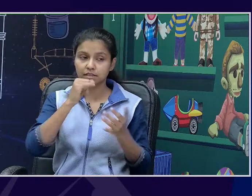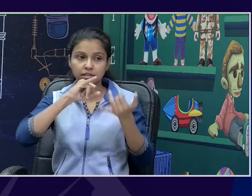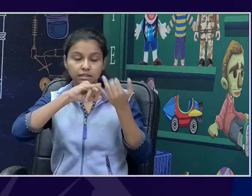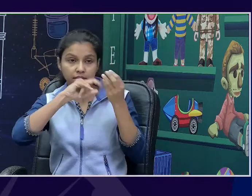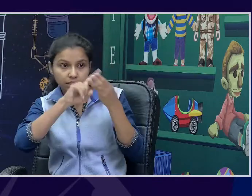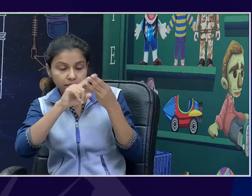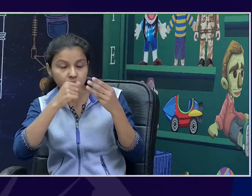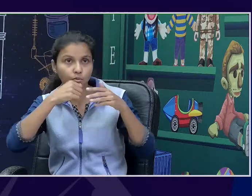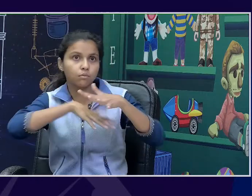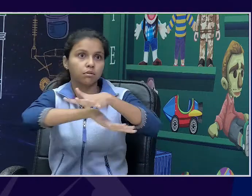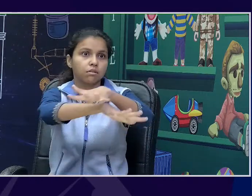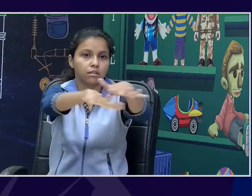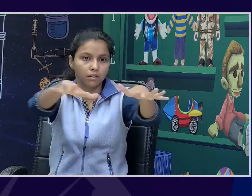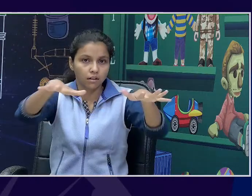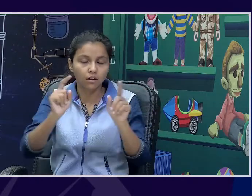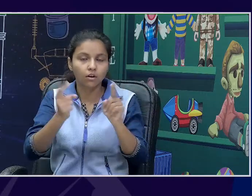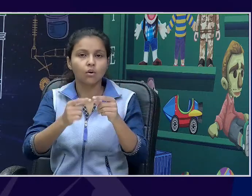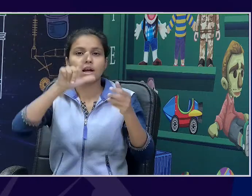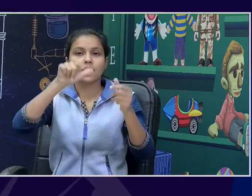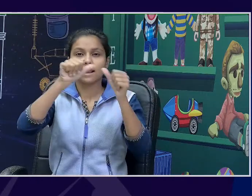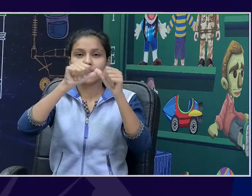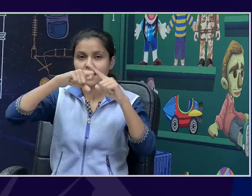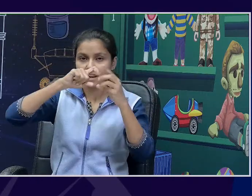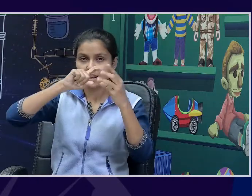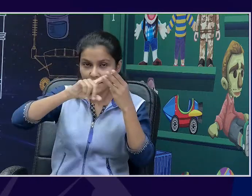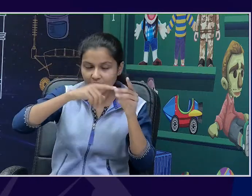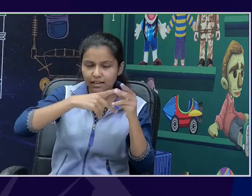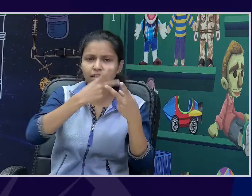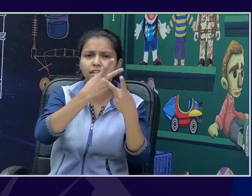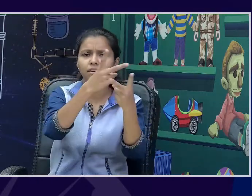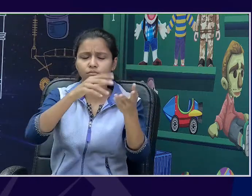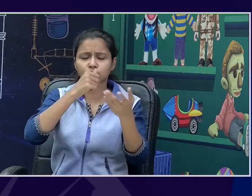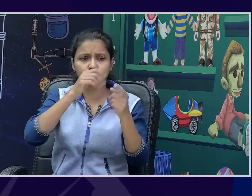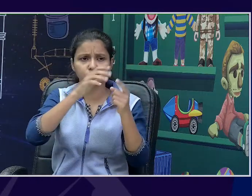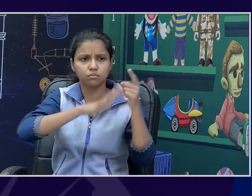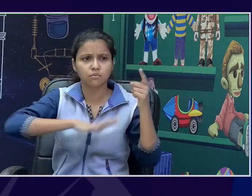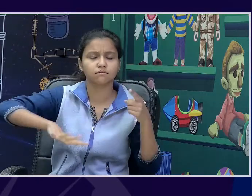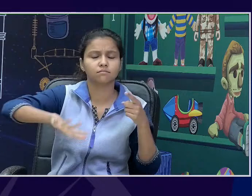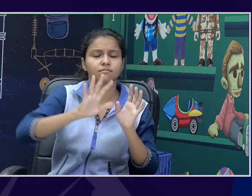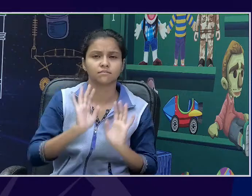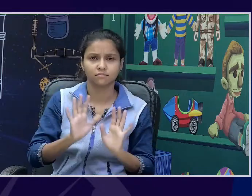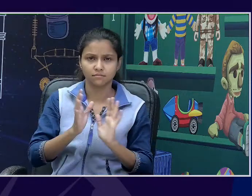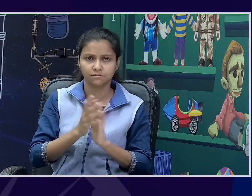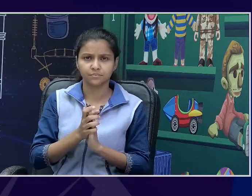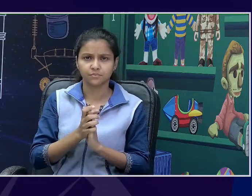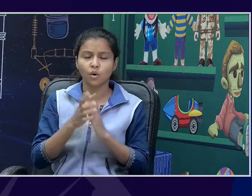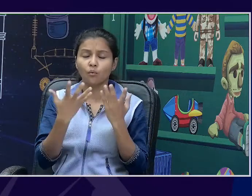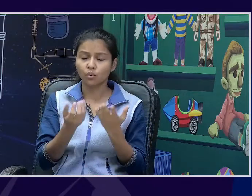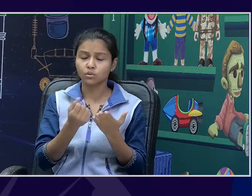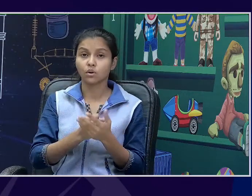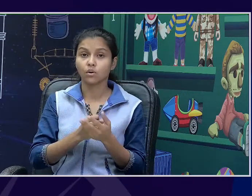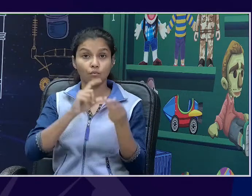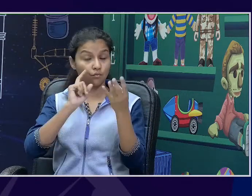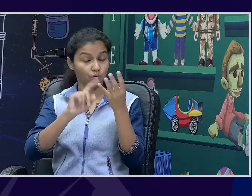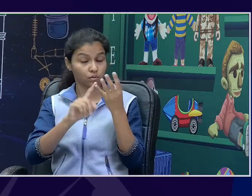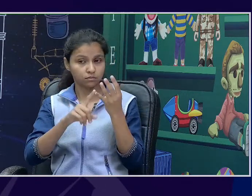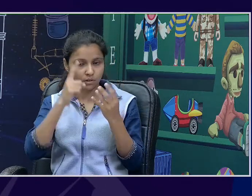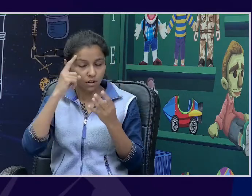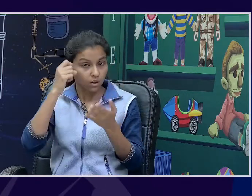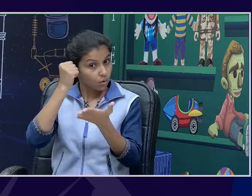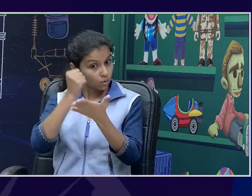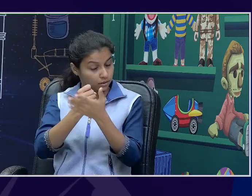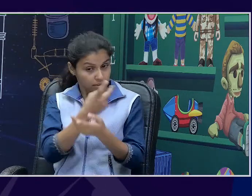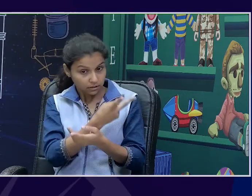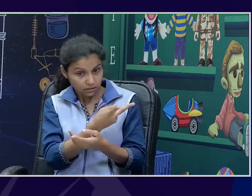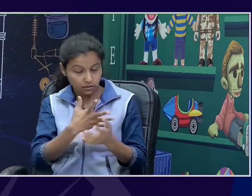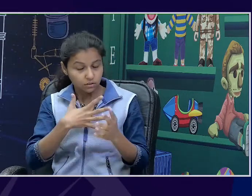seas and other marine lakes also. So there was a fourth strategy, where the author decided that now that